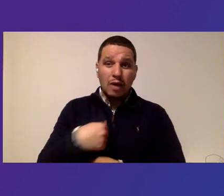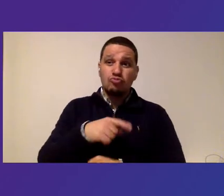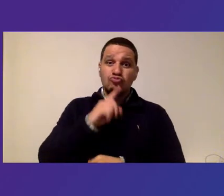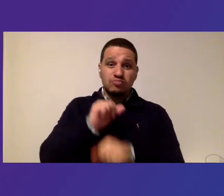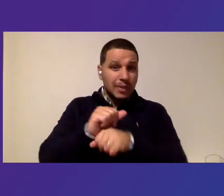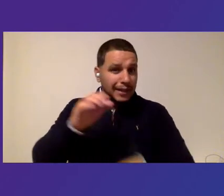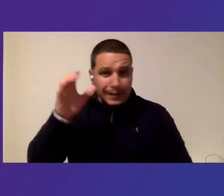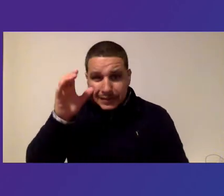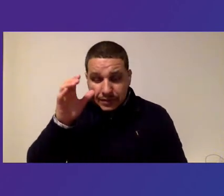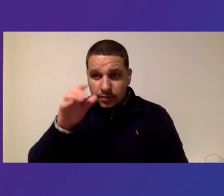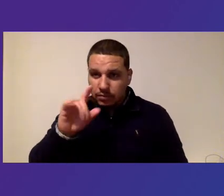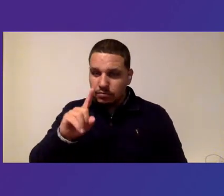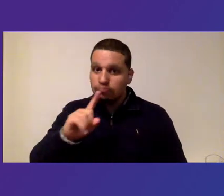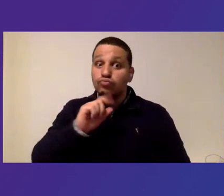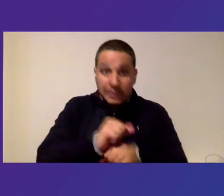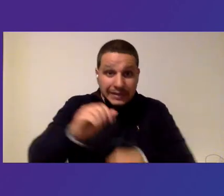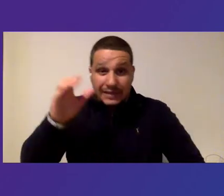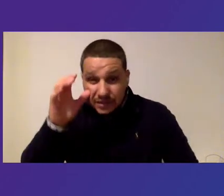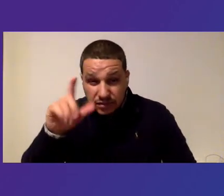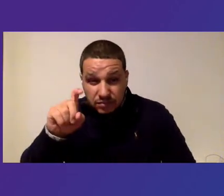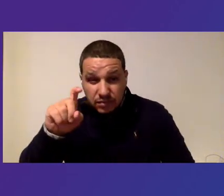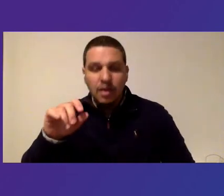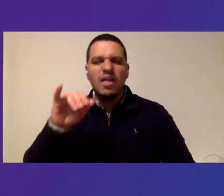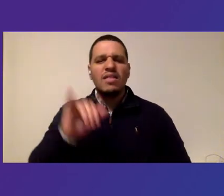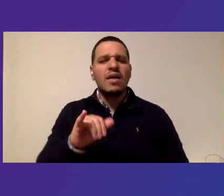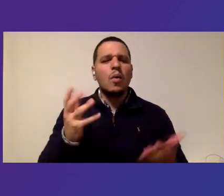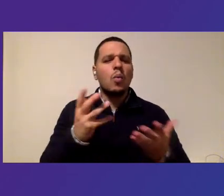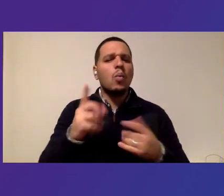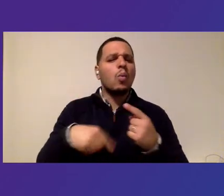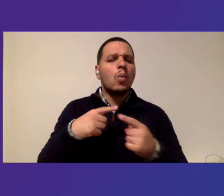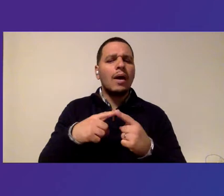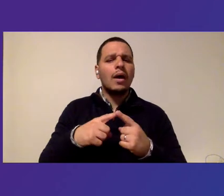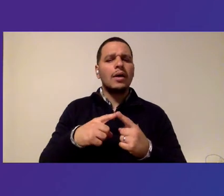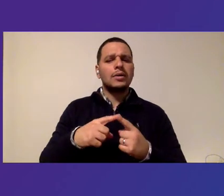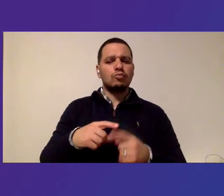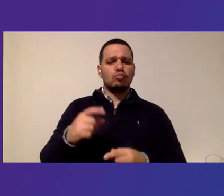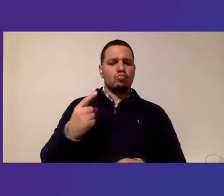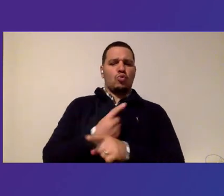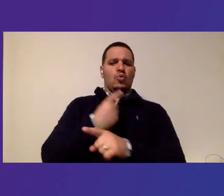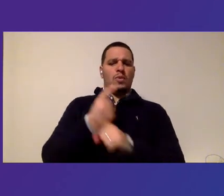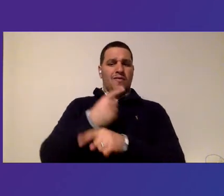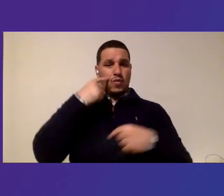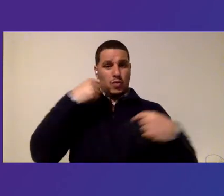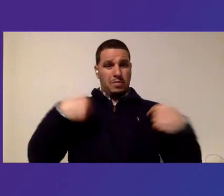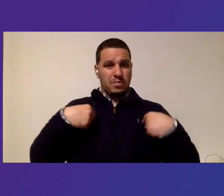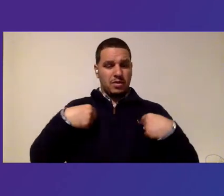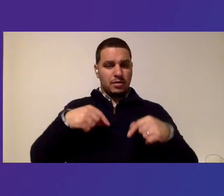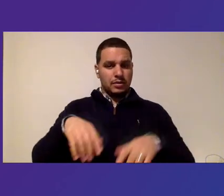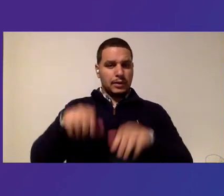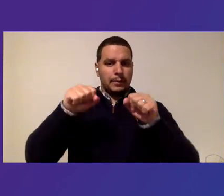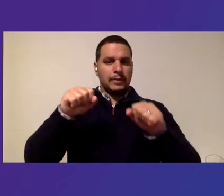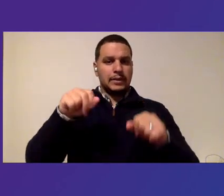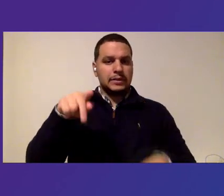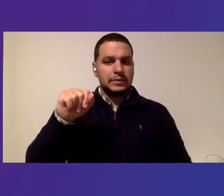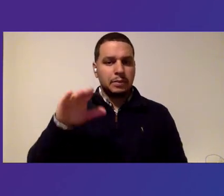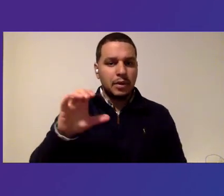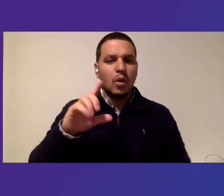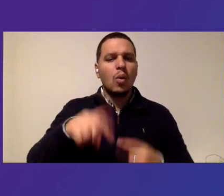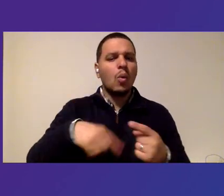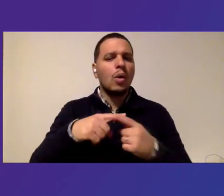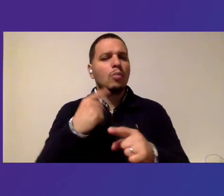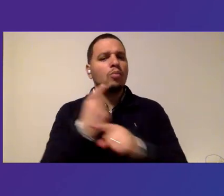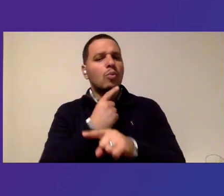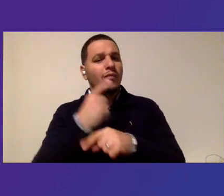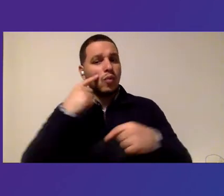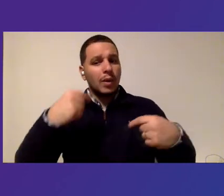listening, like really listening? When is it appropriate for me to take up space? And when is it appropriate